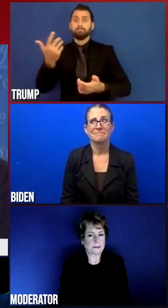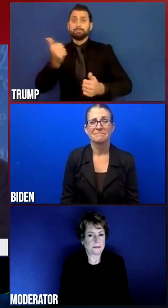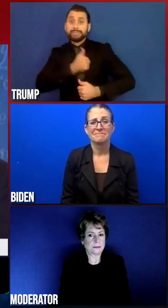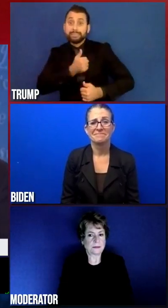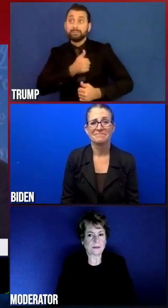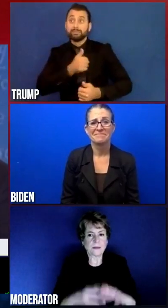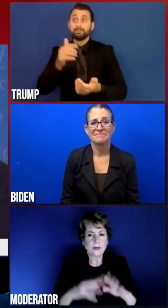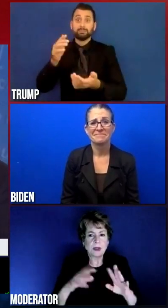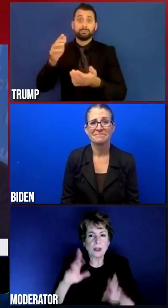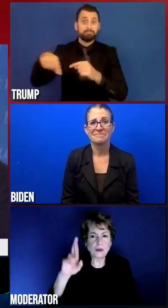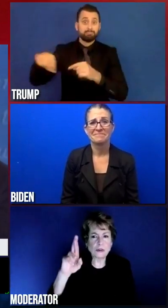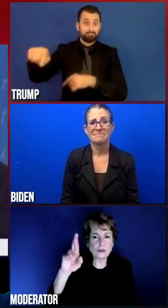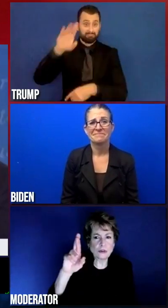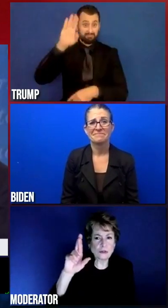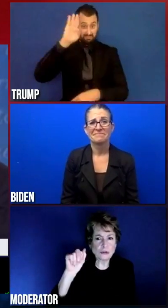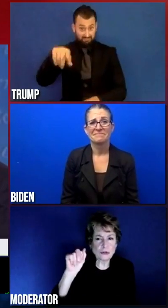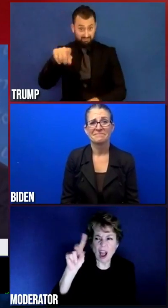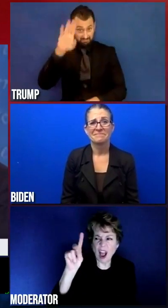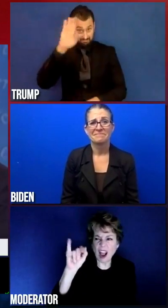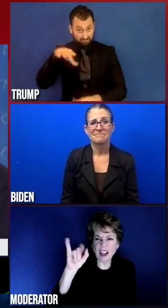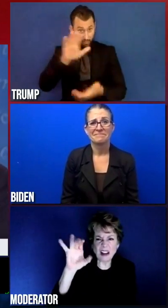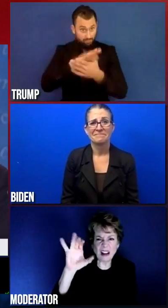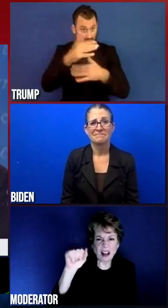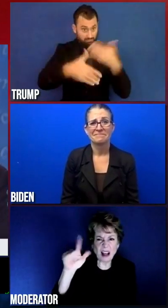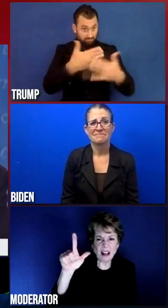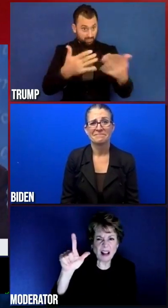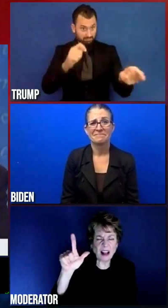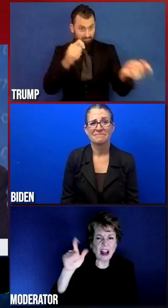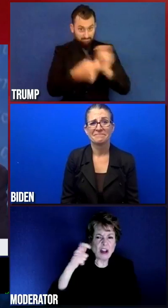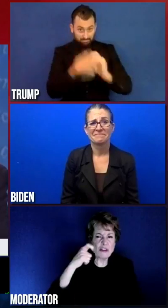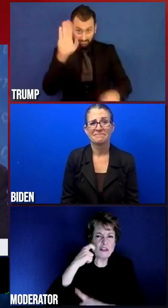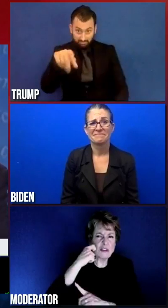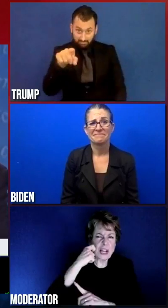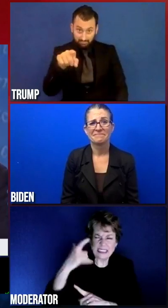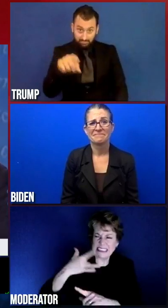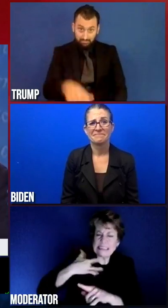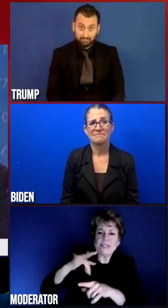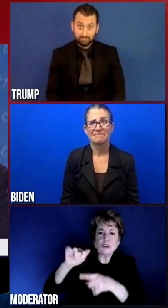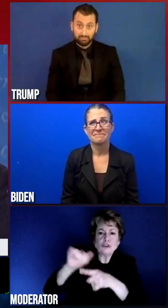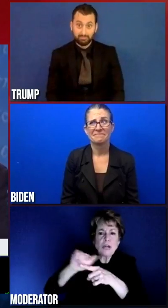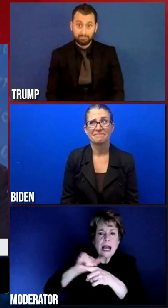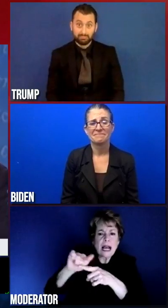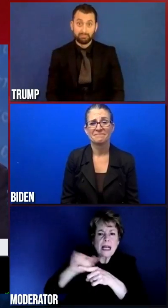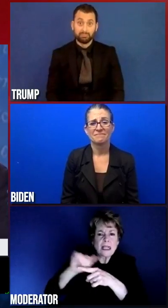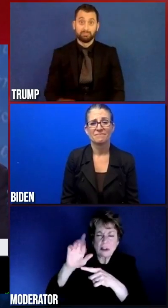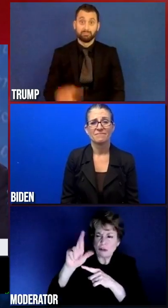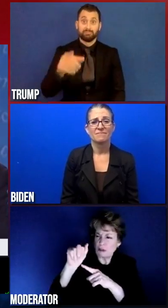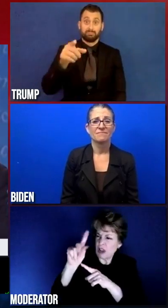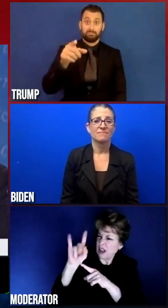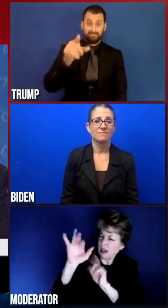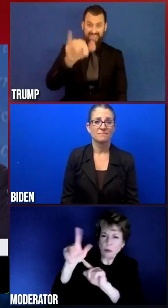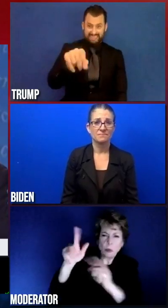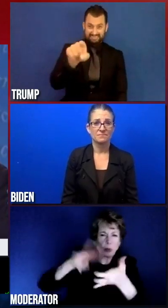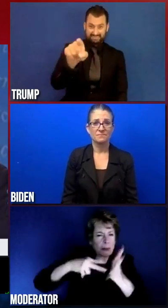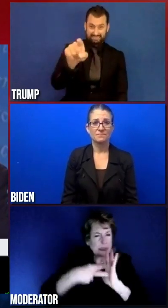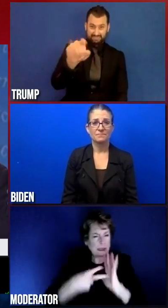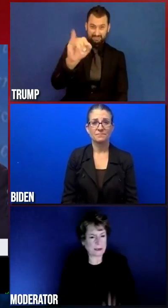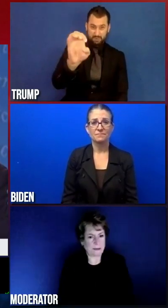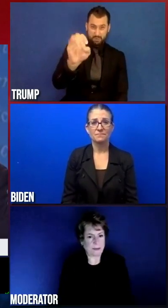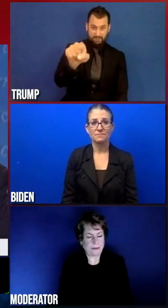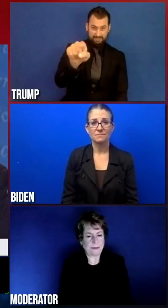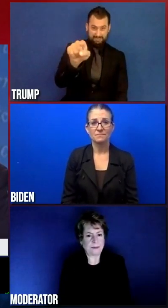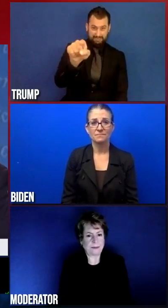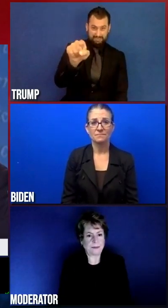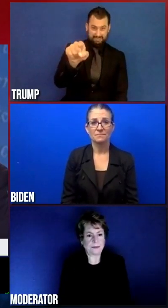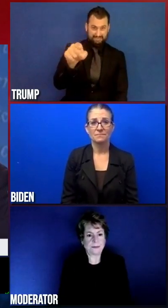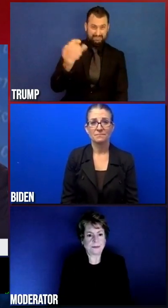about racial sensitivity training, sir? If you were a certain person, you had no status in life. It was sort of a reversal. And